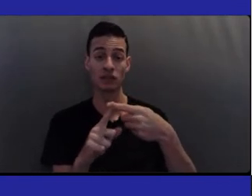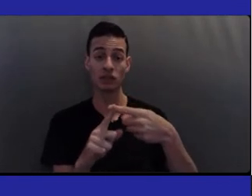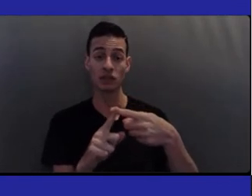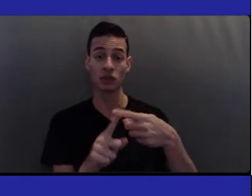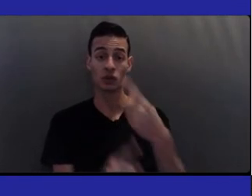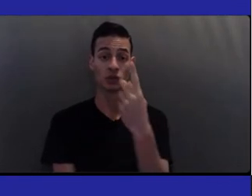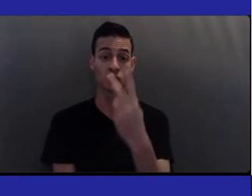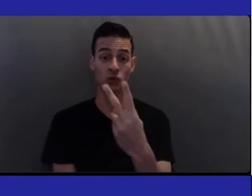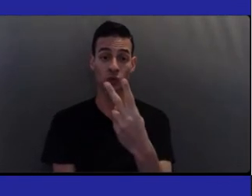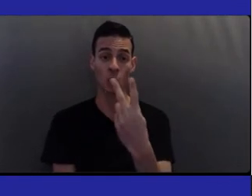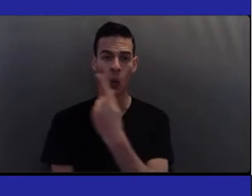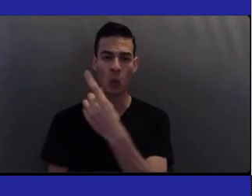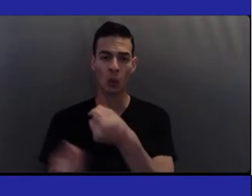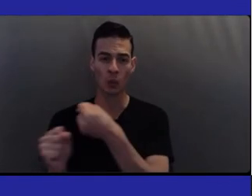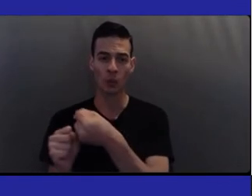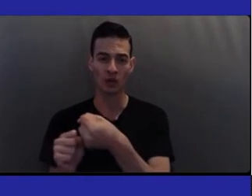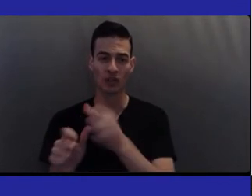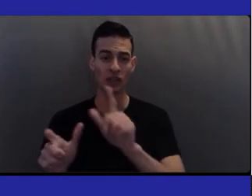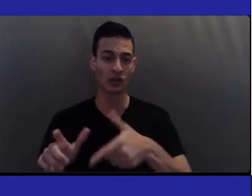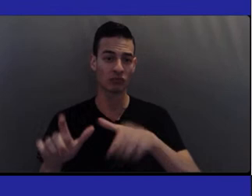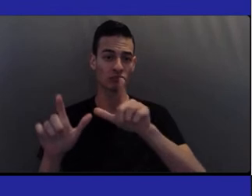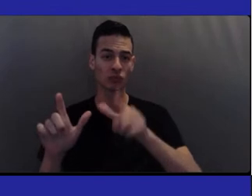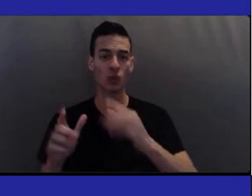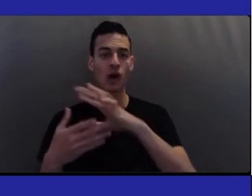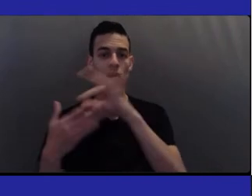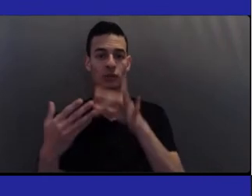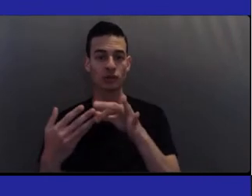base contract amount of